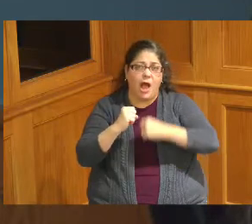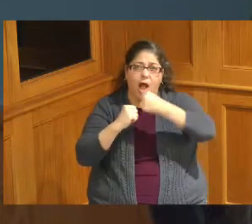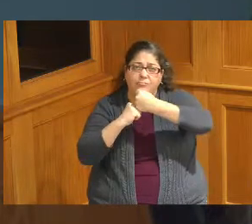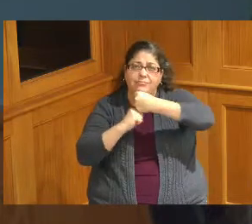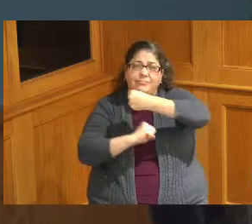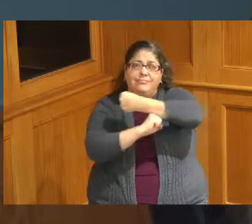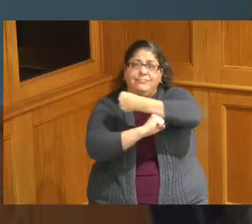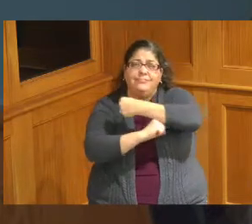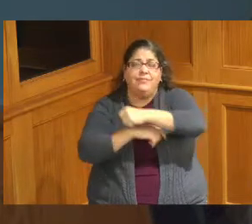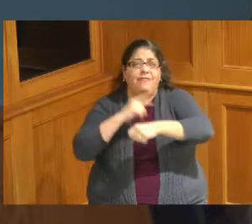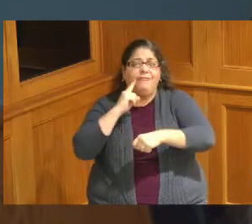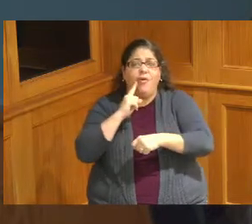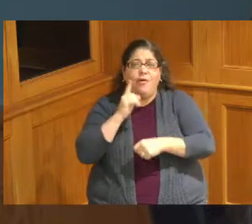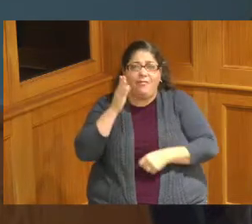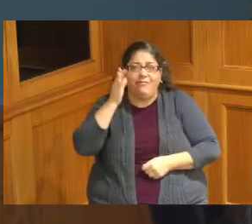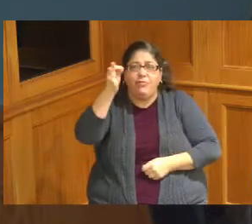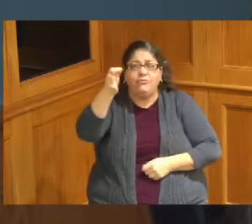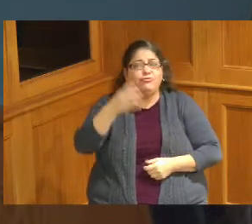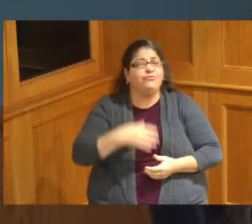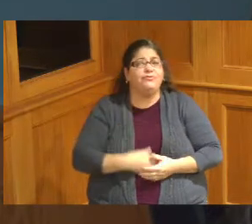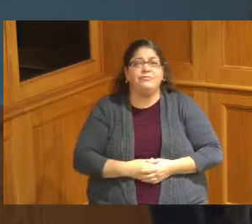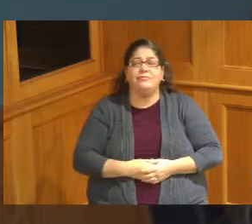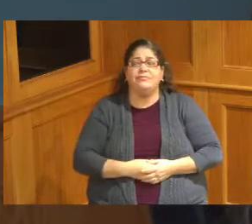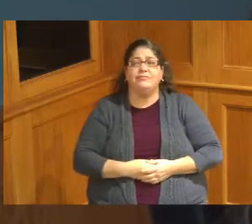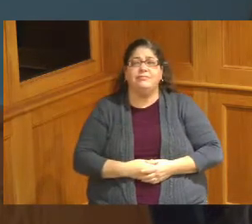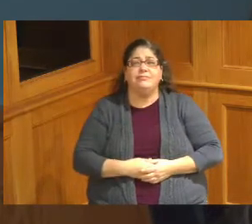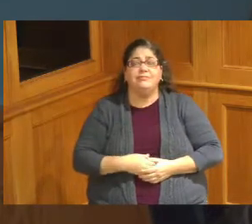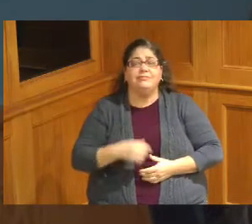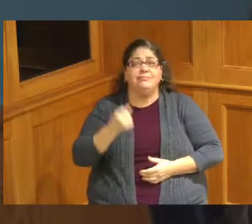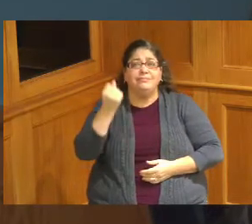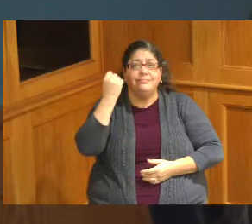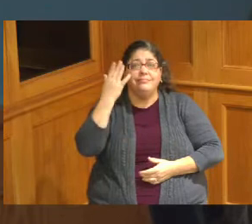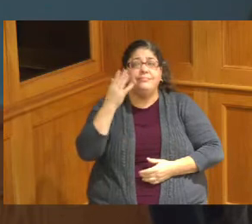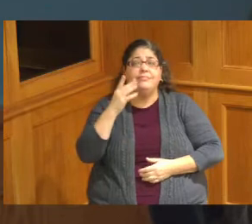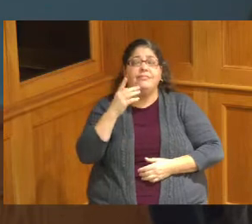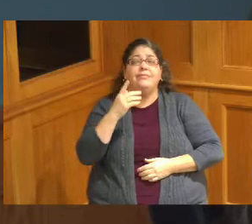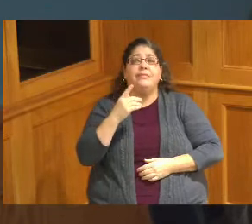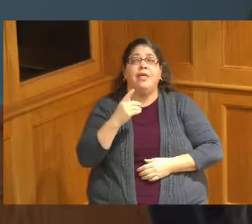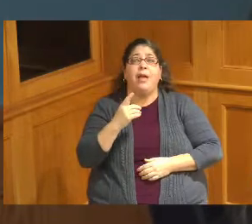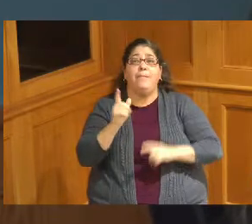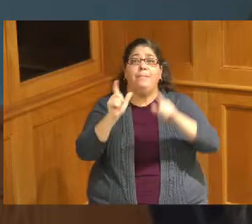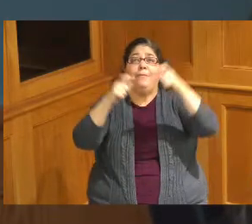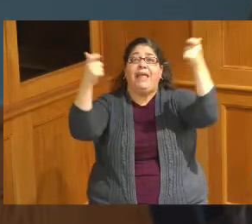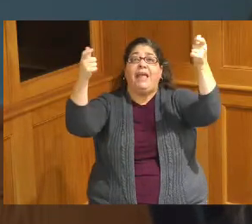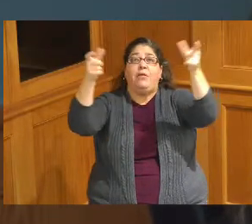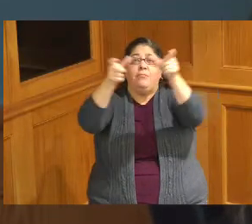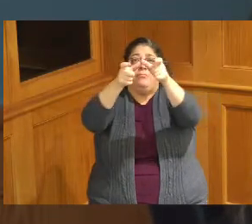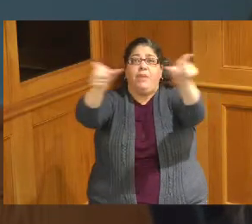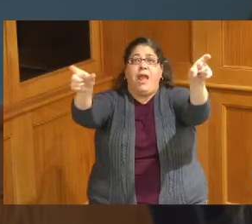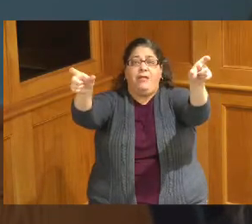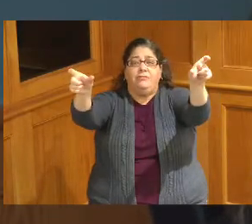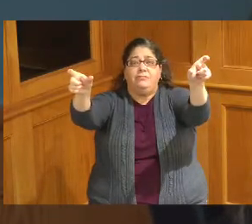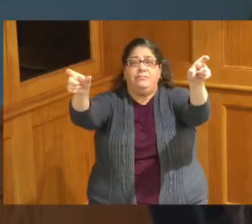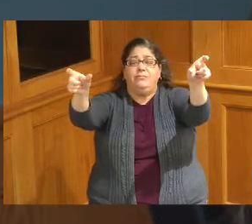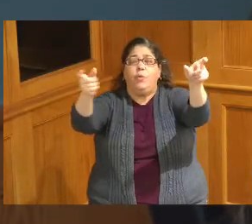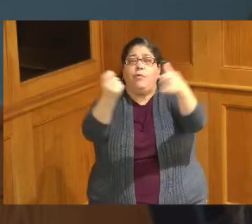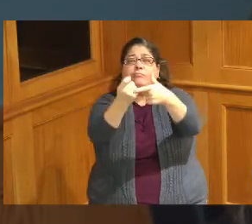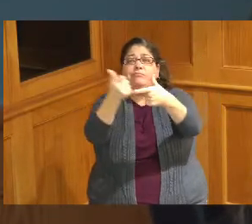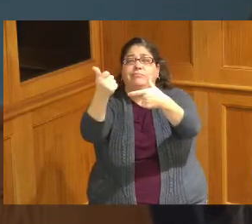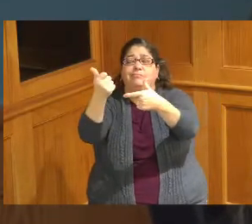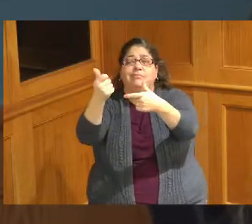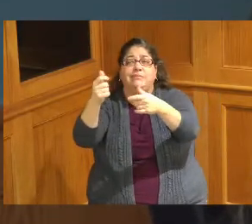major, humongous companies that are breaking into smaller companies or getting rid of divisions,